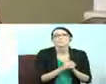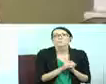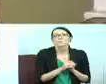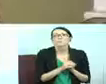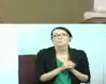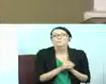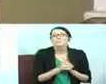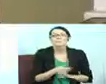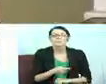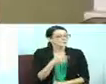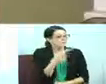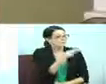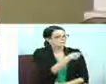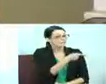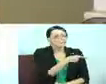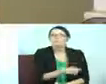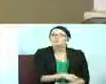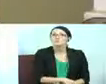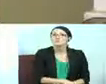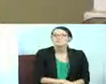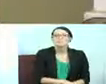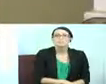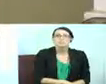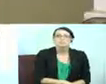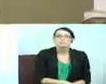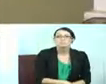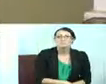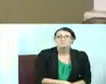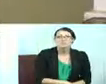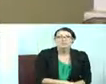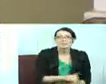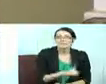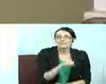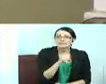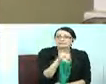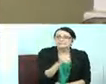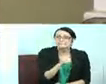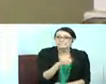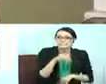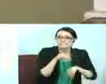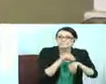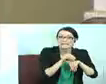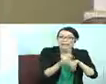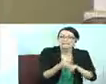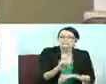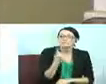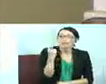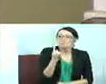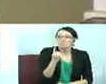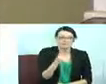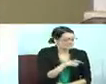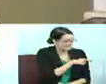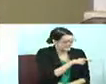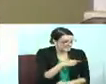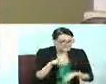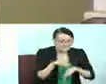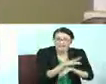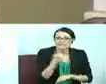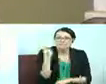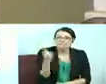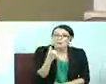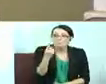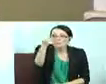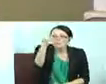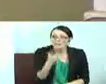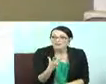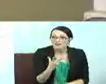He did not send anybody. Did Jesus send anybody to tell us